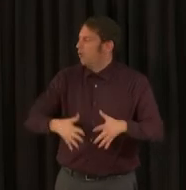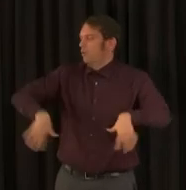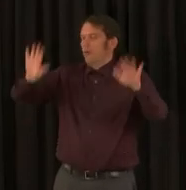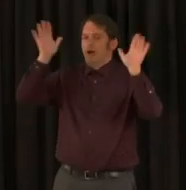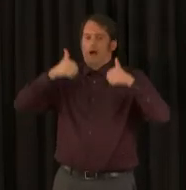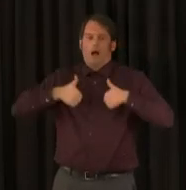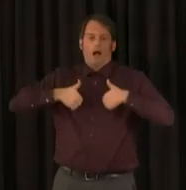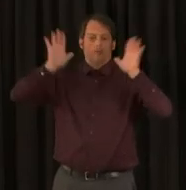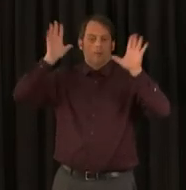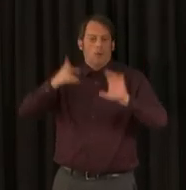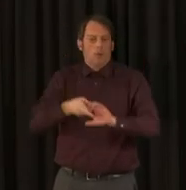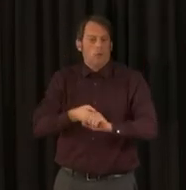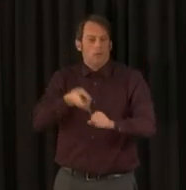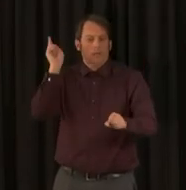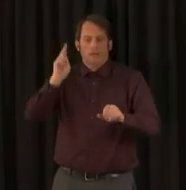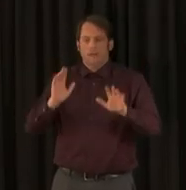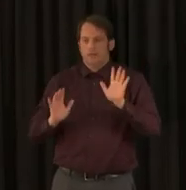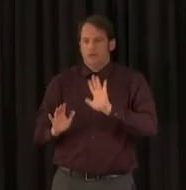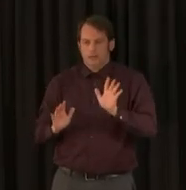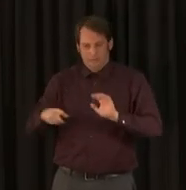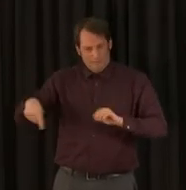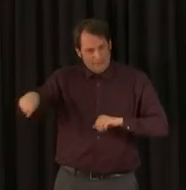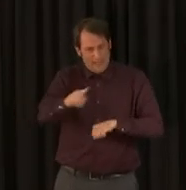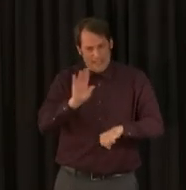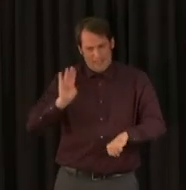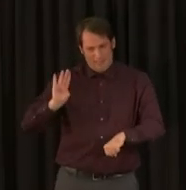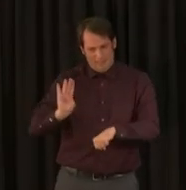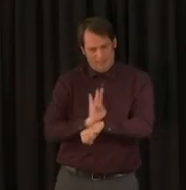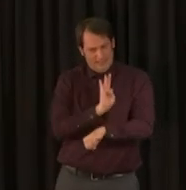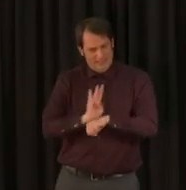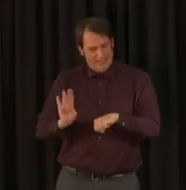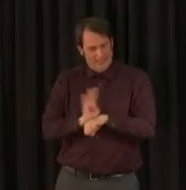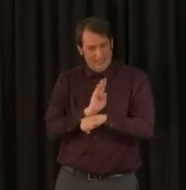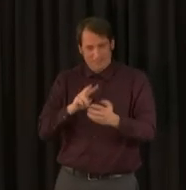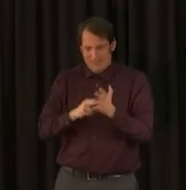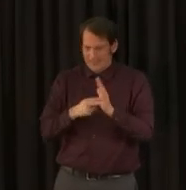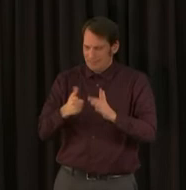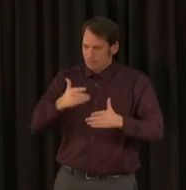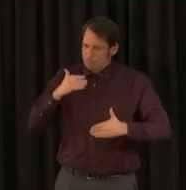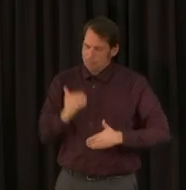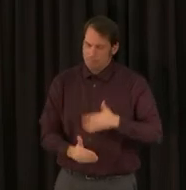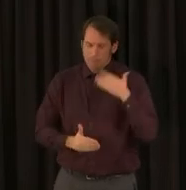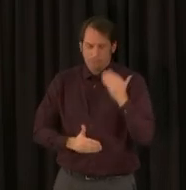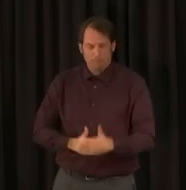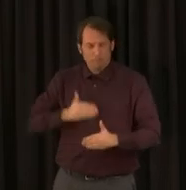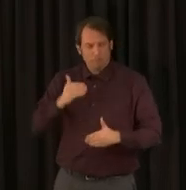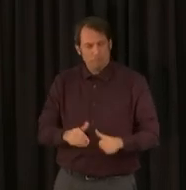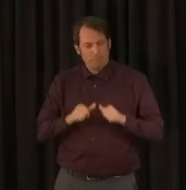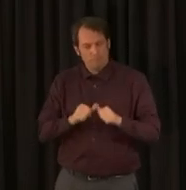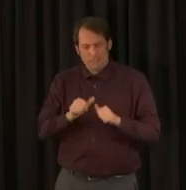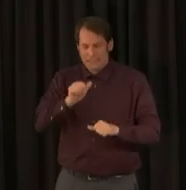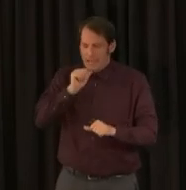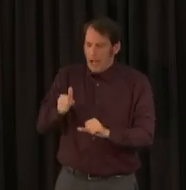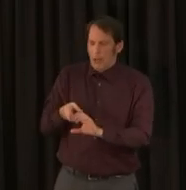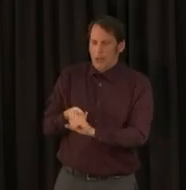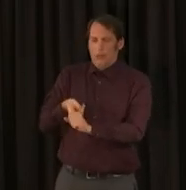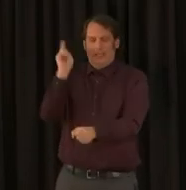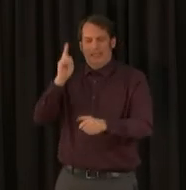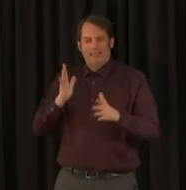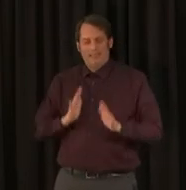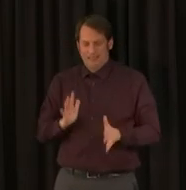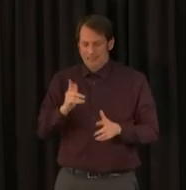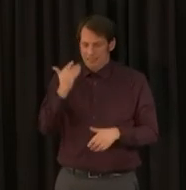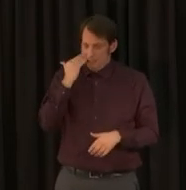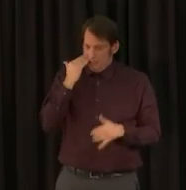by our nature are not quitters, but I think that we have been through a lot of, turbulation in this past